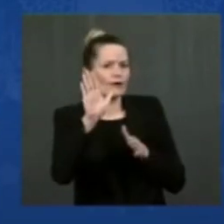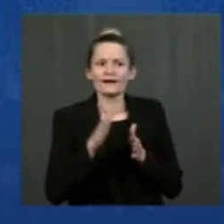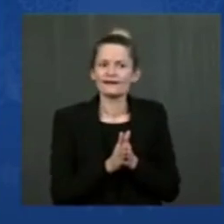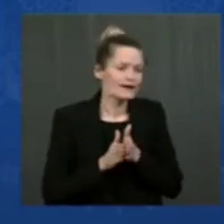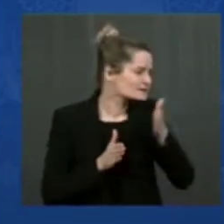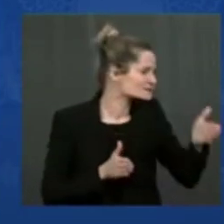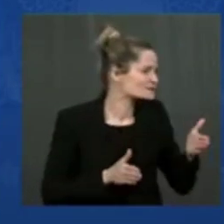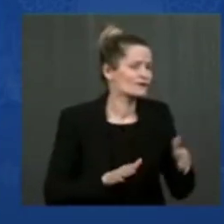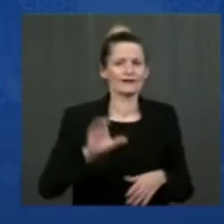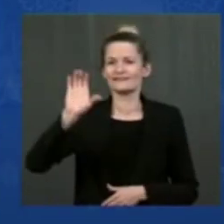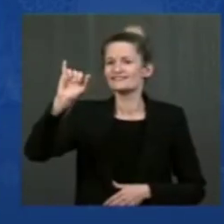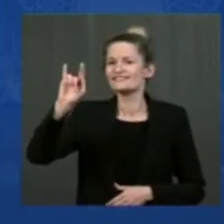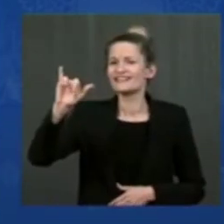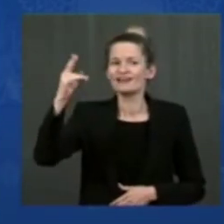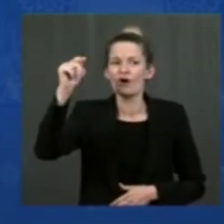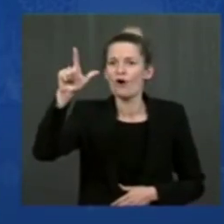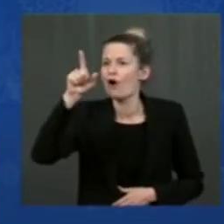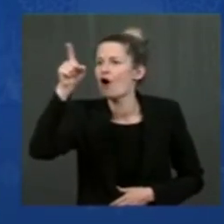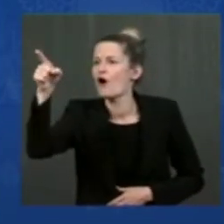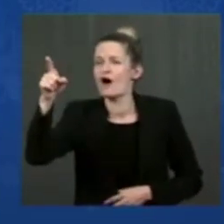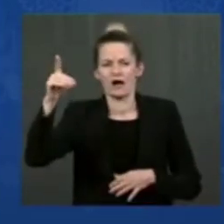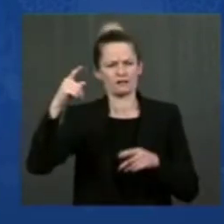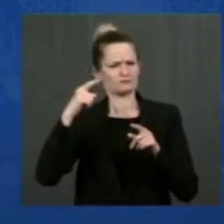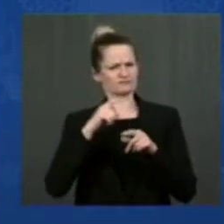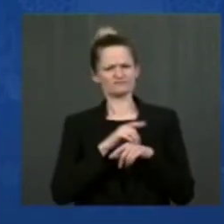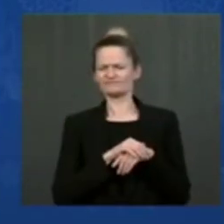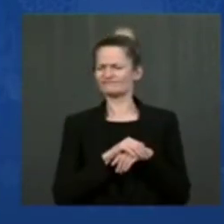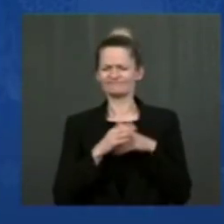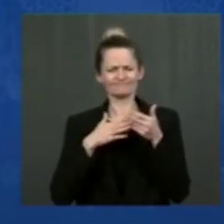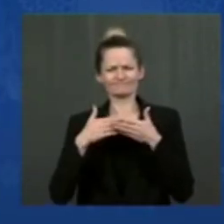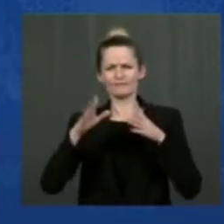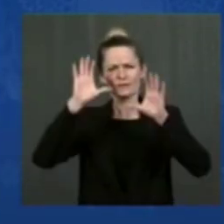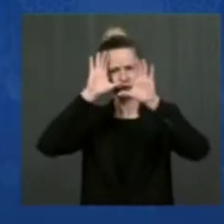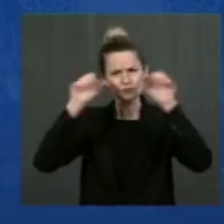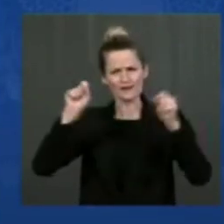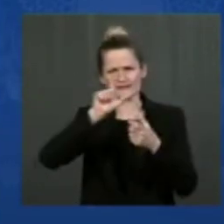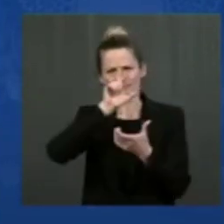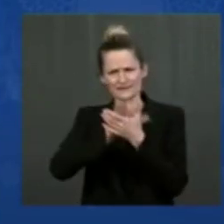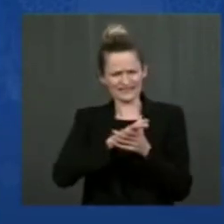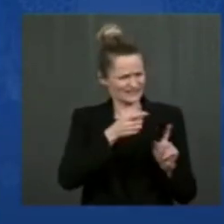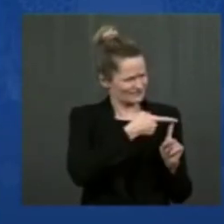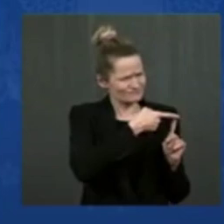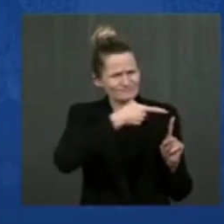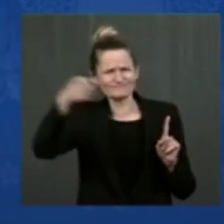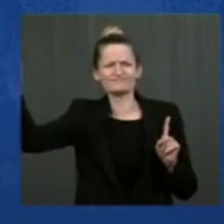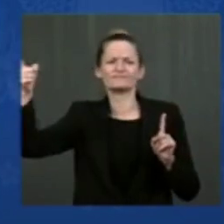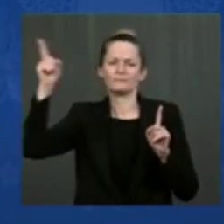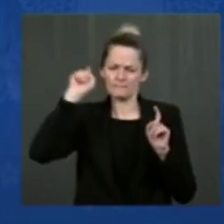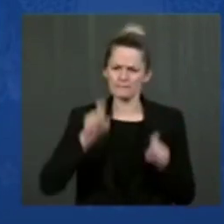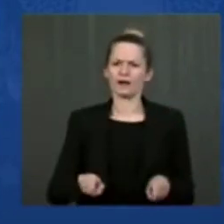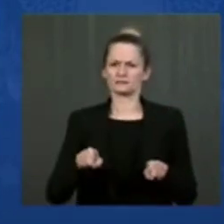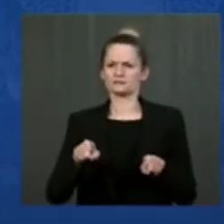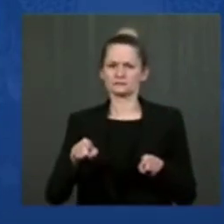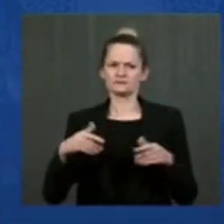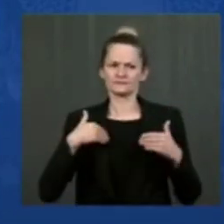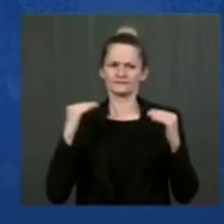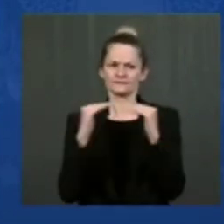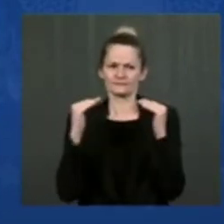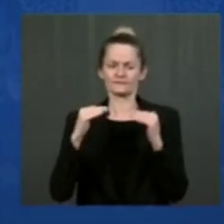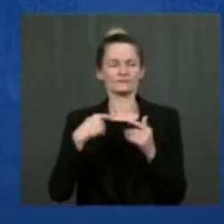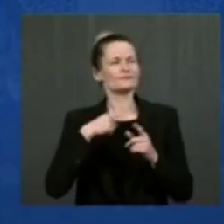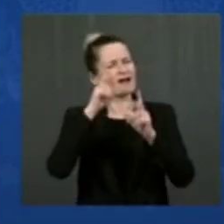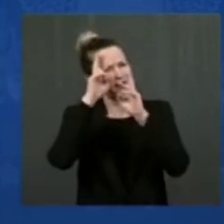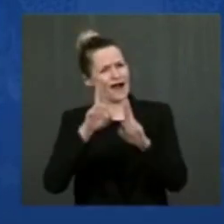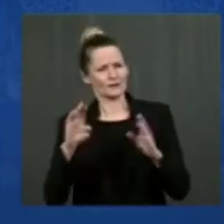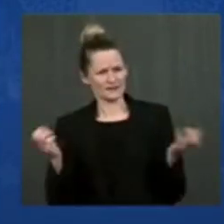something that I'm honored to serve as this President, Secretary of Labor. I'm honored to be here today for this great event. A Labor Day, we